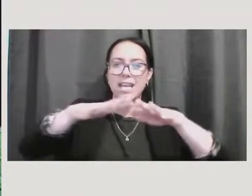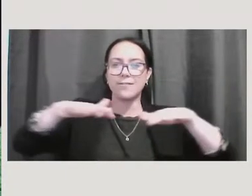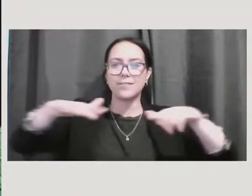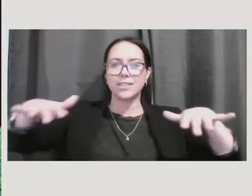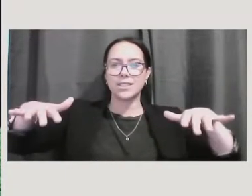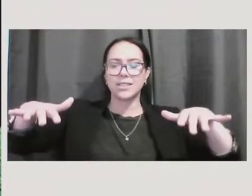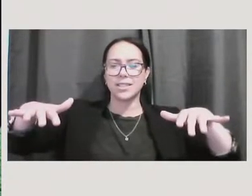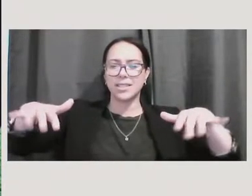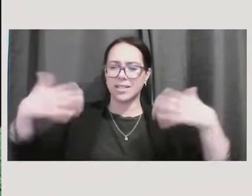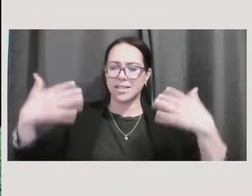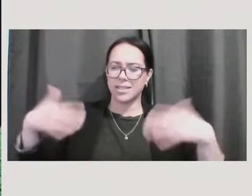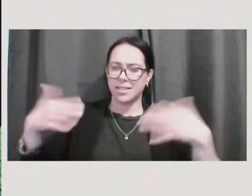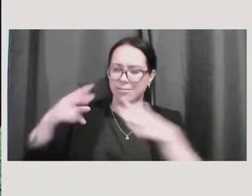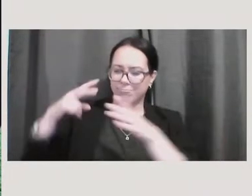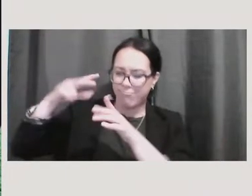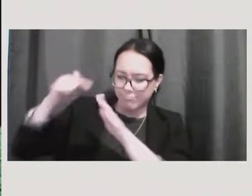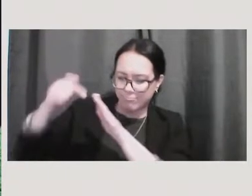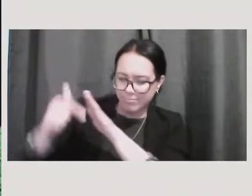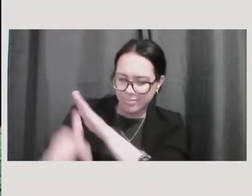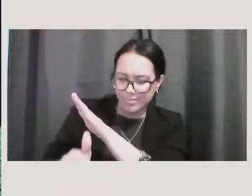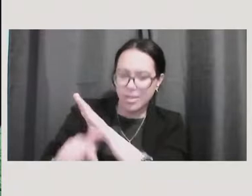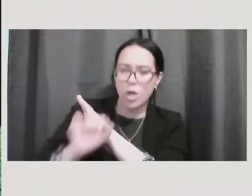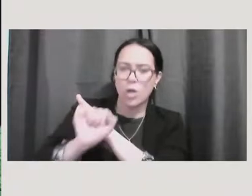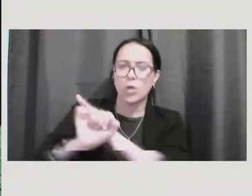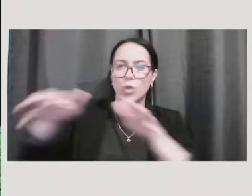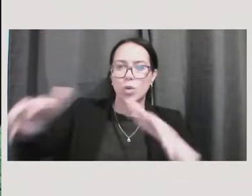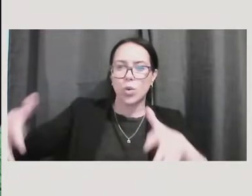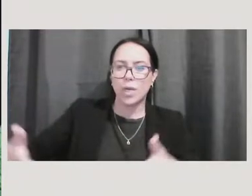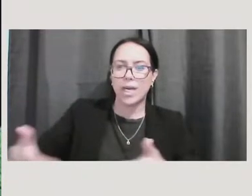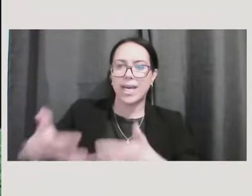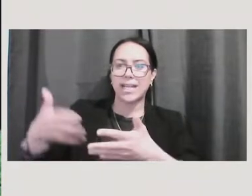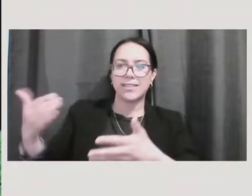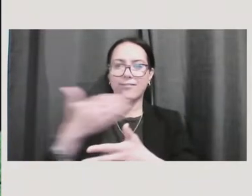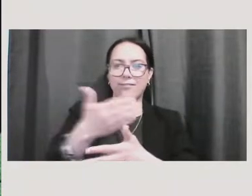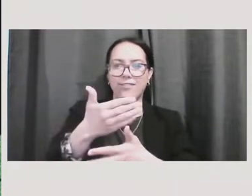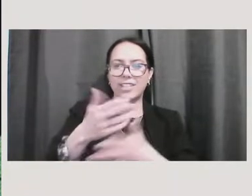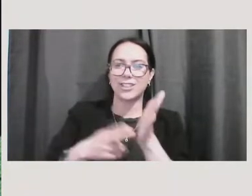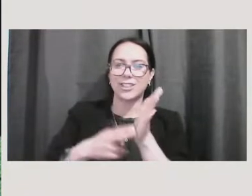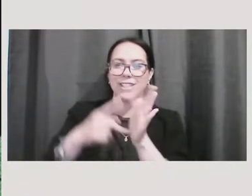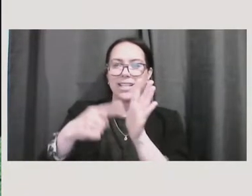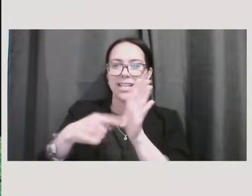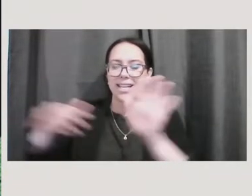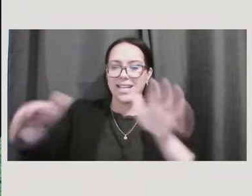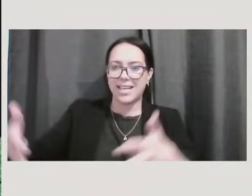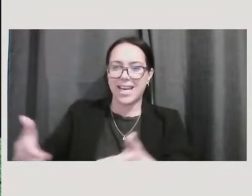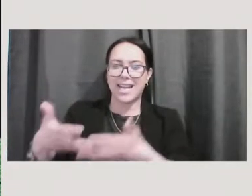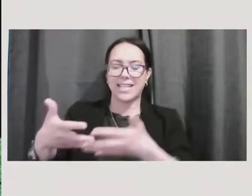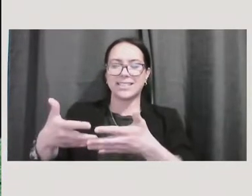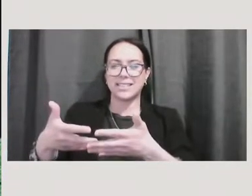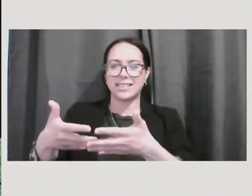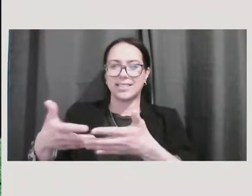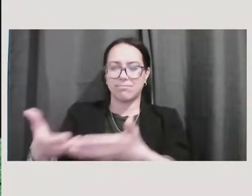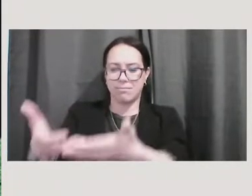your net pulls and poems flicking salty Tales